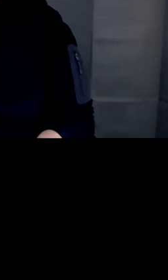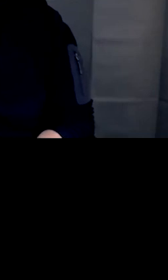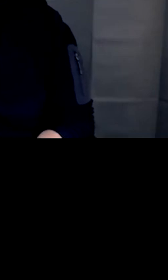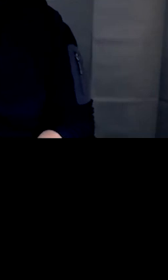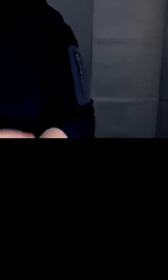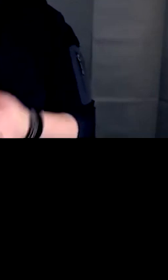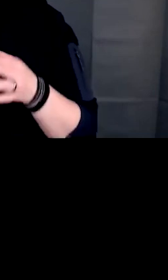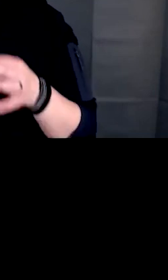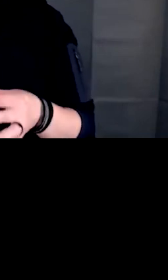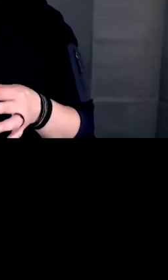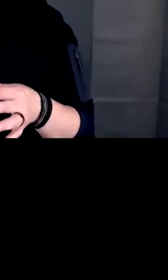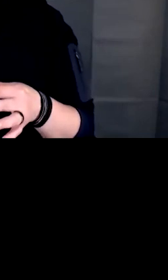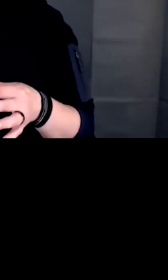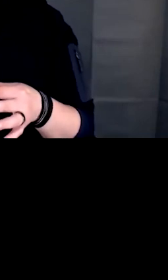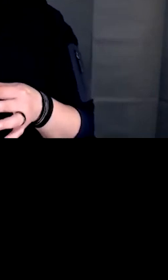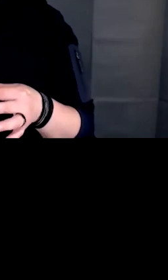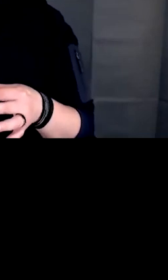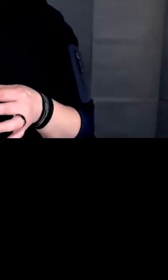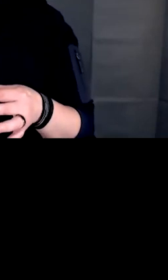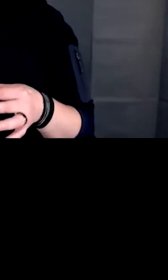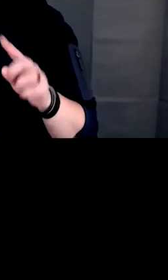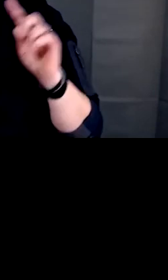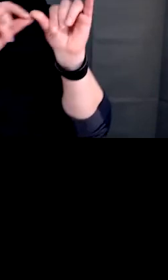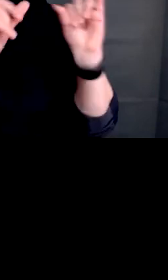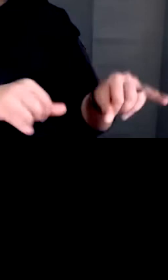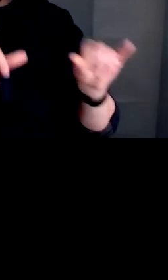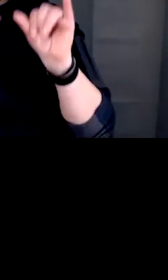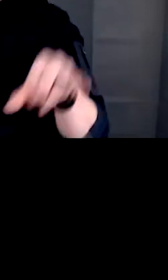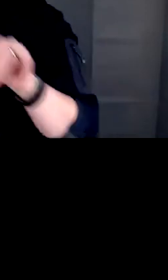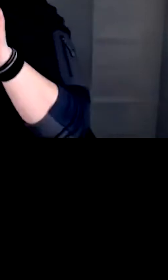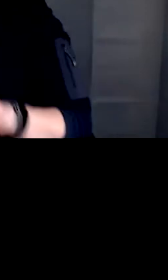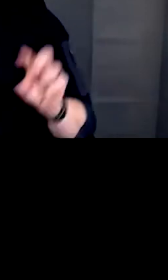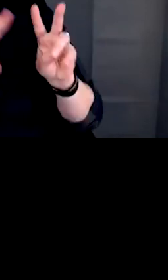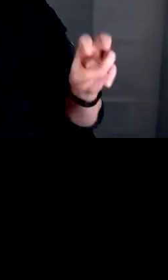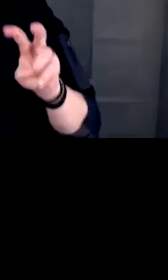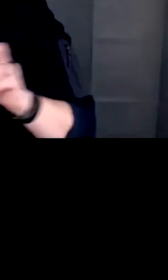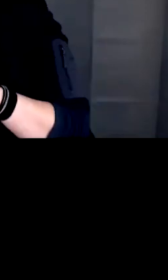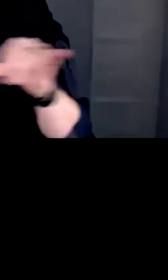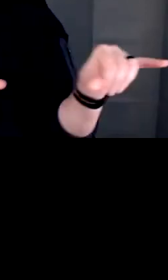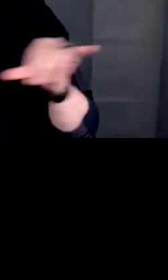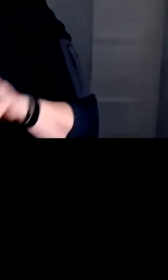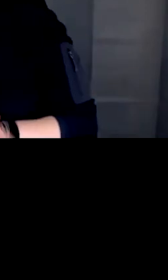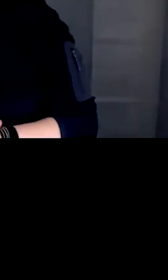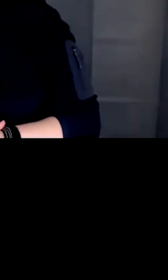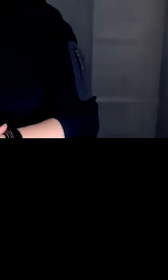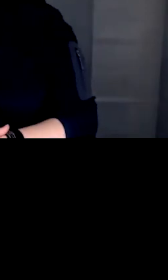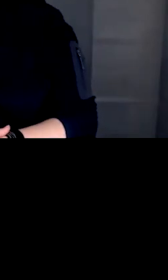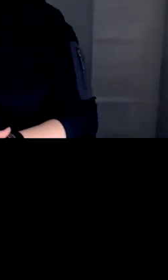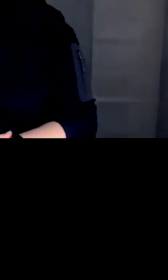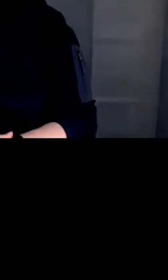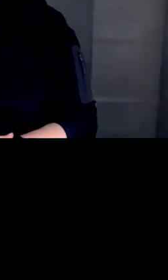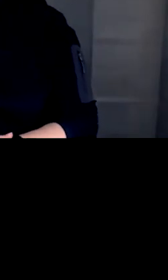guess, just the similarity maybe across systems or levels of analysis. Sure. I guess it seems to,